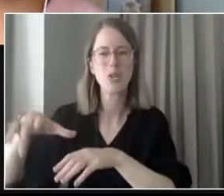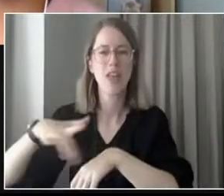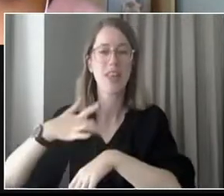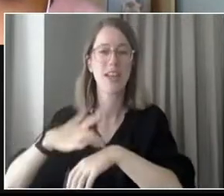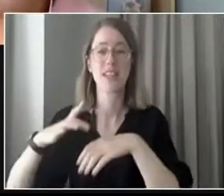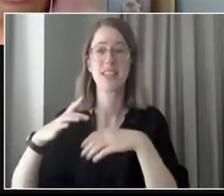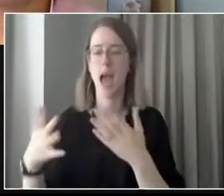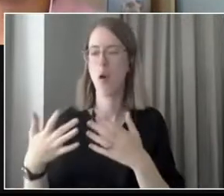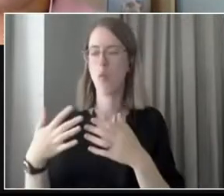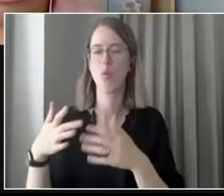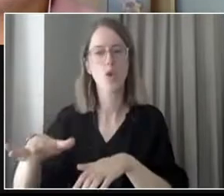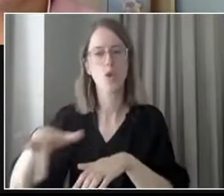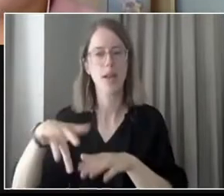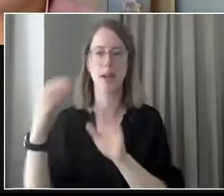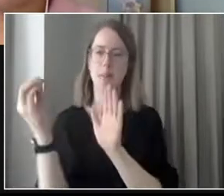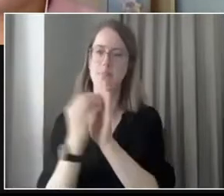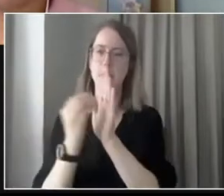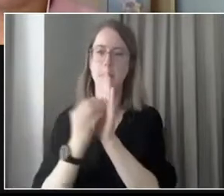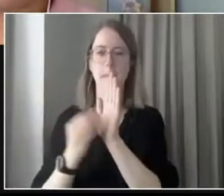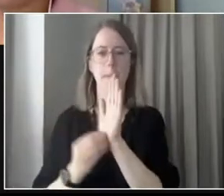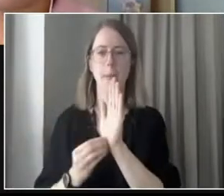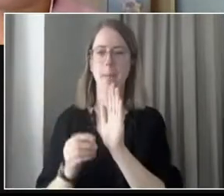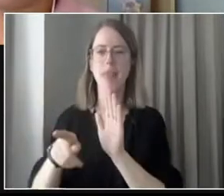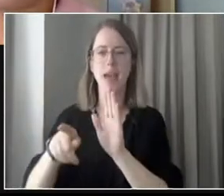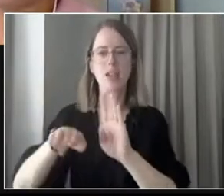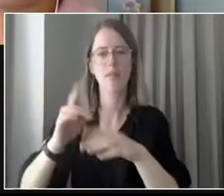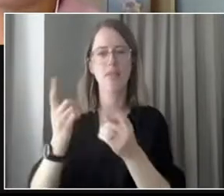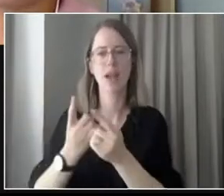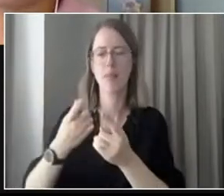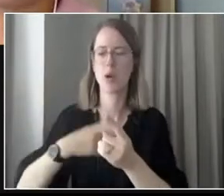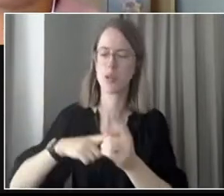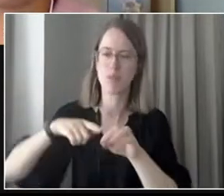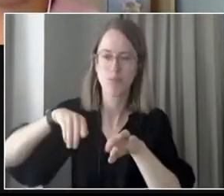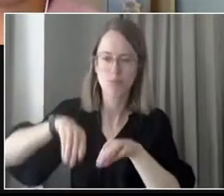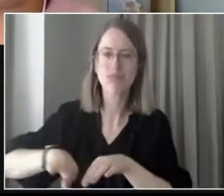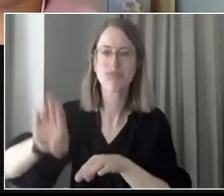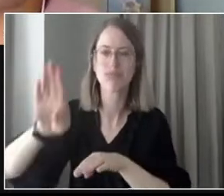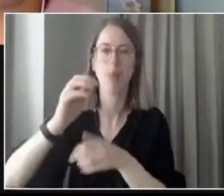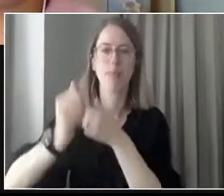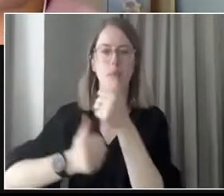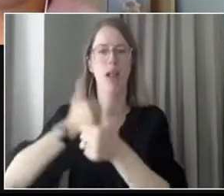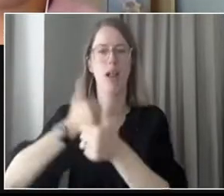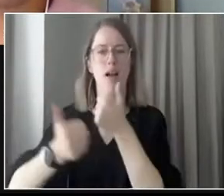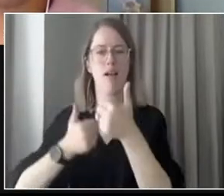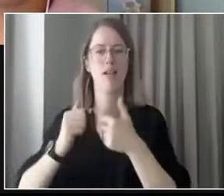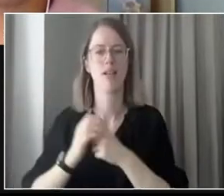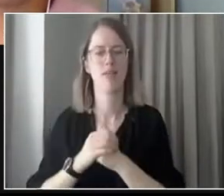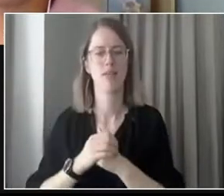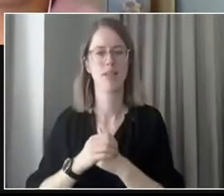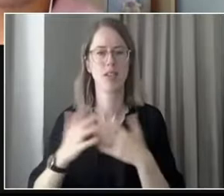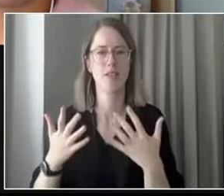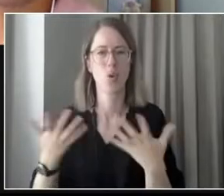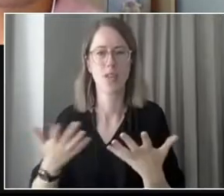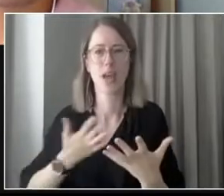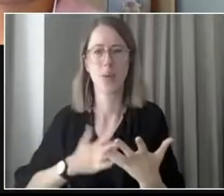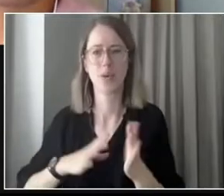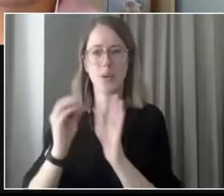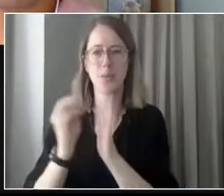it, because it's built a market. And so why would they not want to program it?